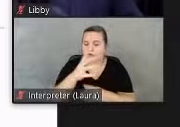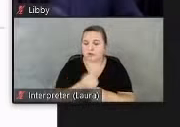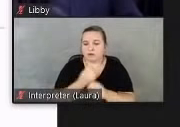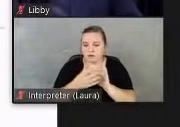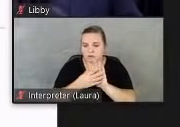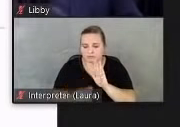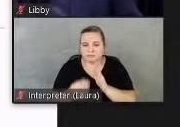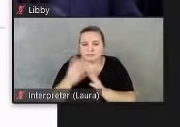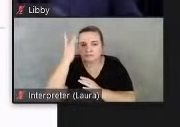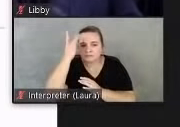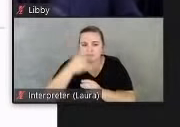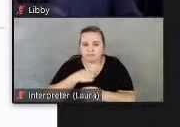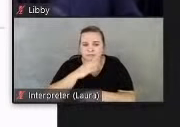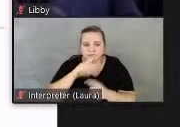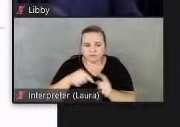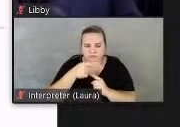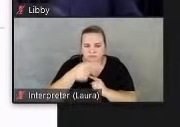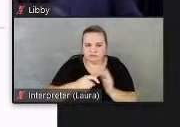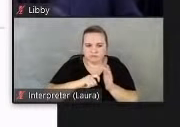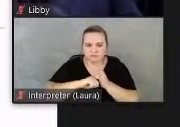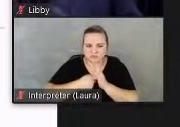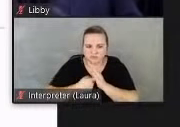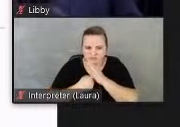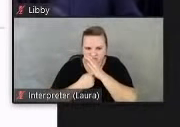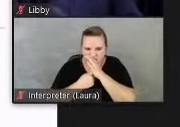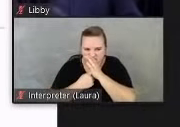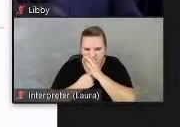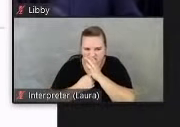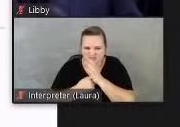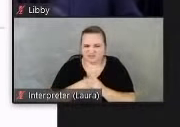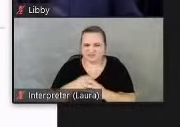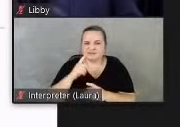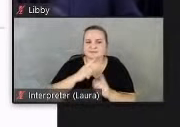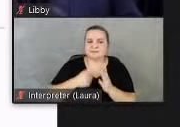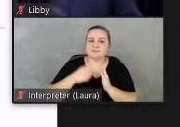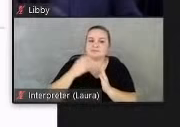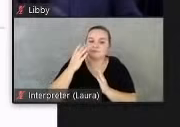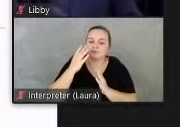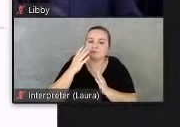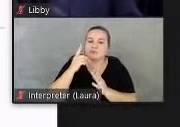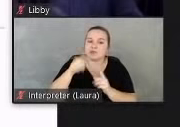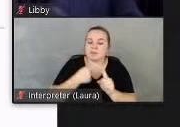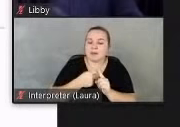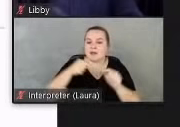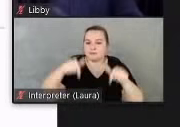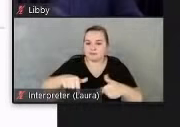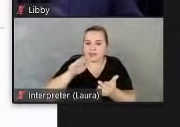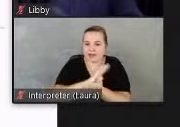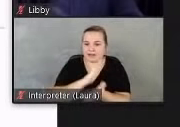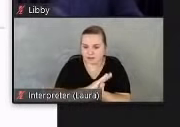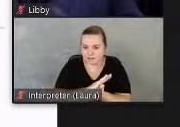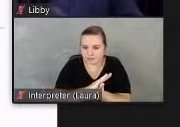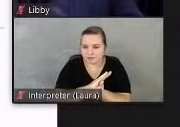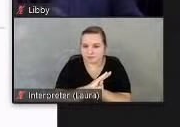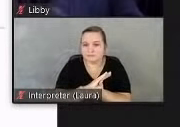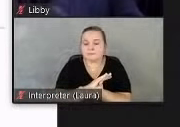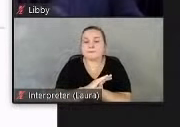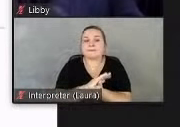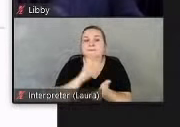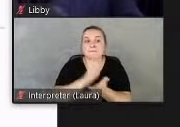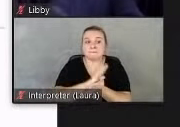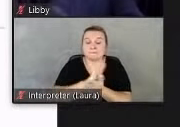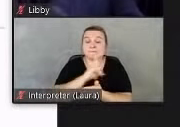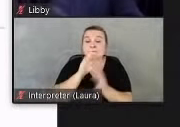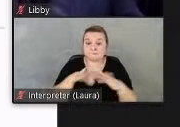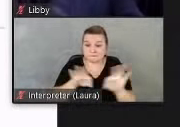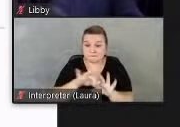why I'm talking about this is it emphasizes more relating to behaviors than just academics. And so academics are important,